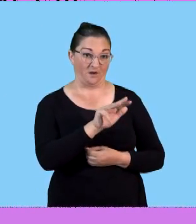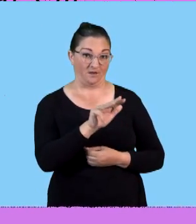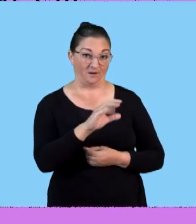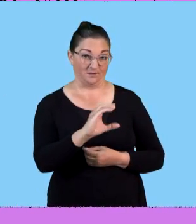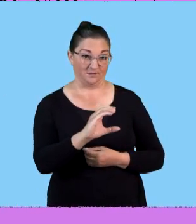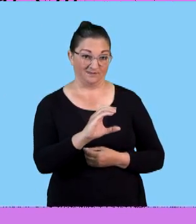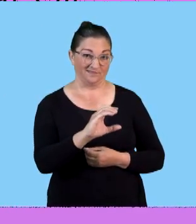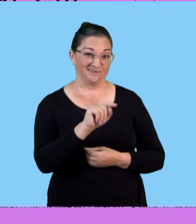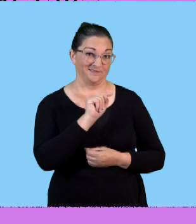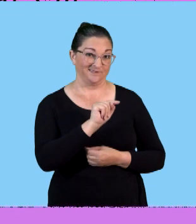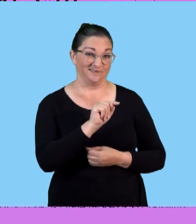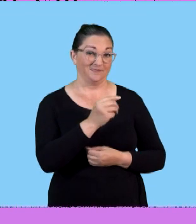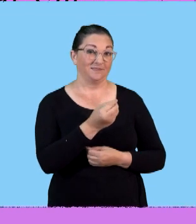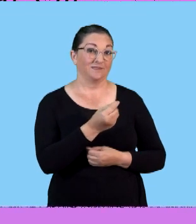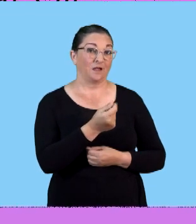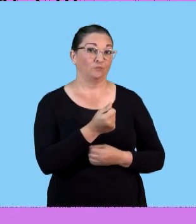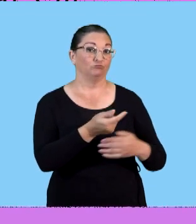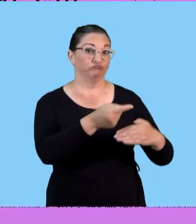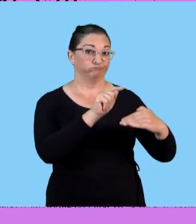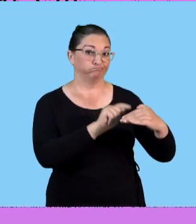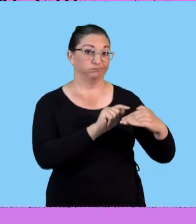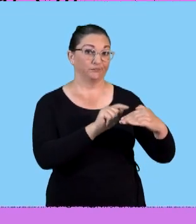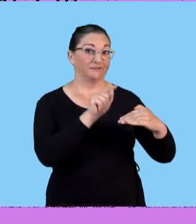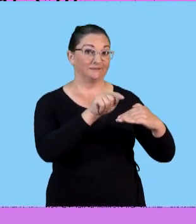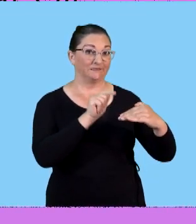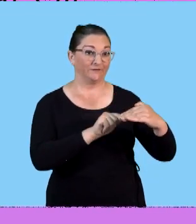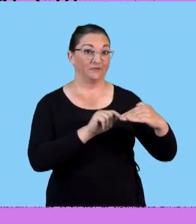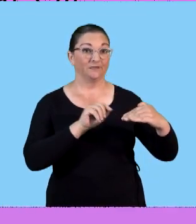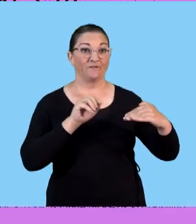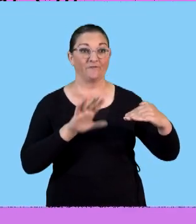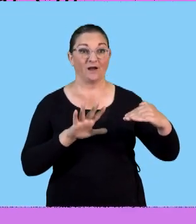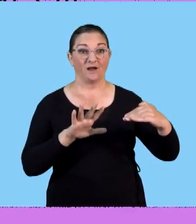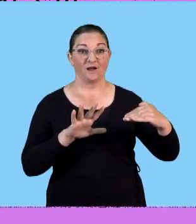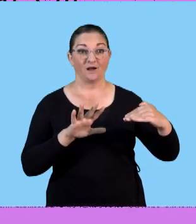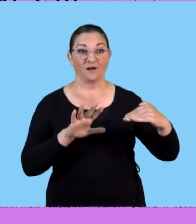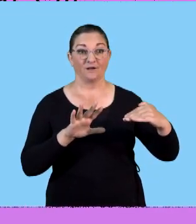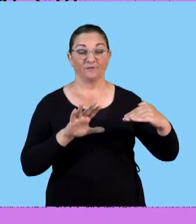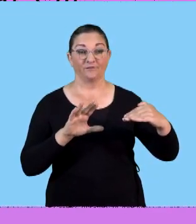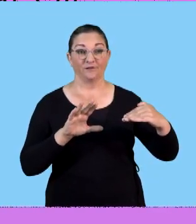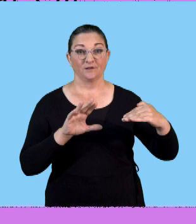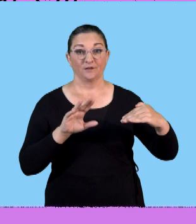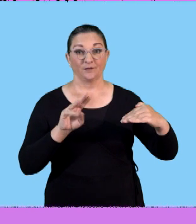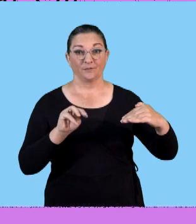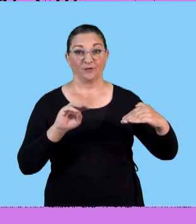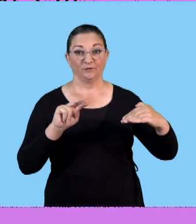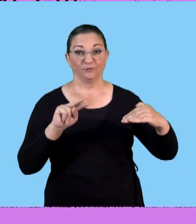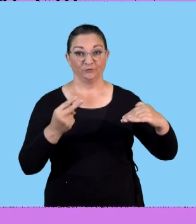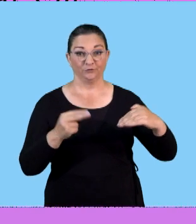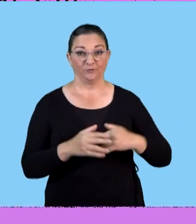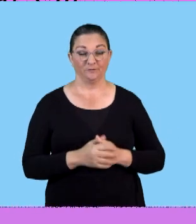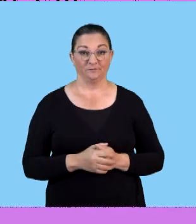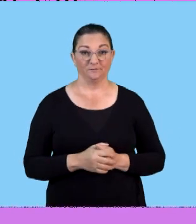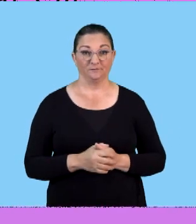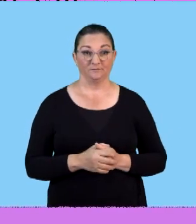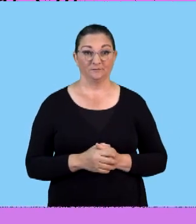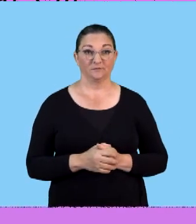cents and I will divide that, okay, by the 5 square meters, right? So what will that give us? So I'm